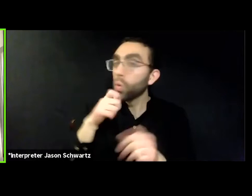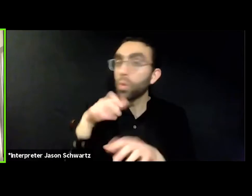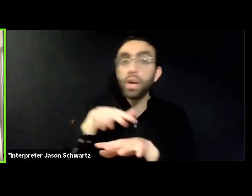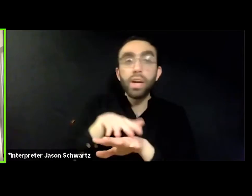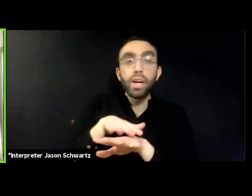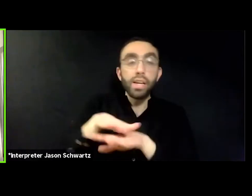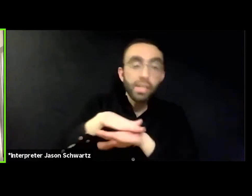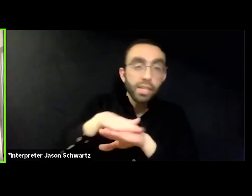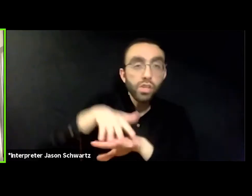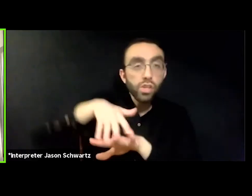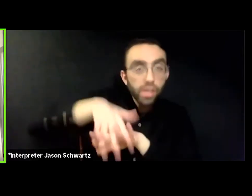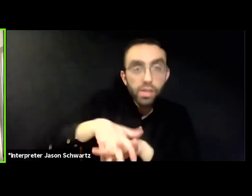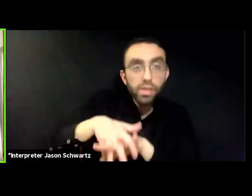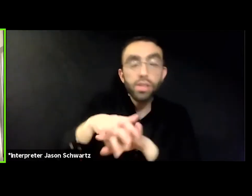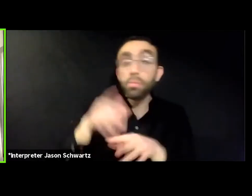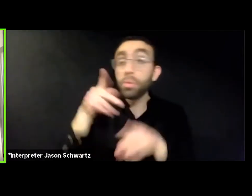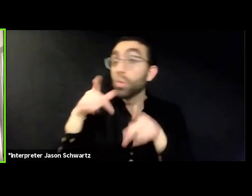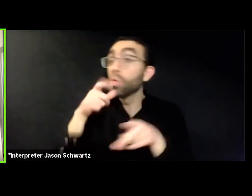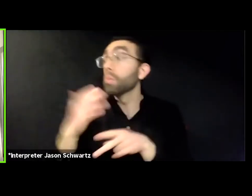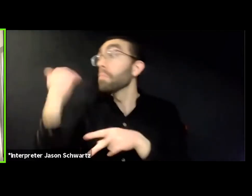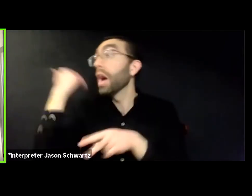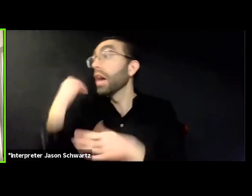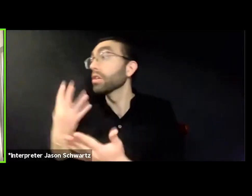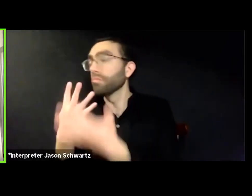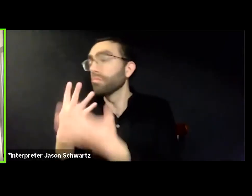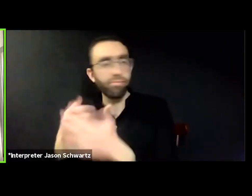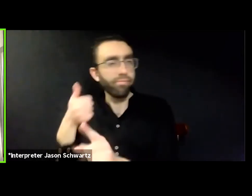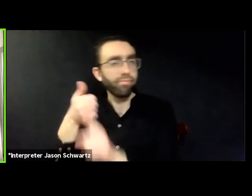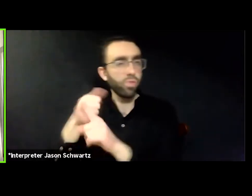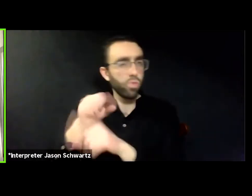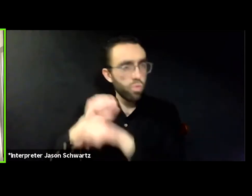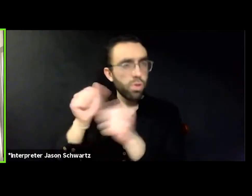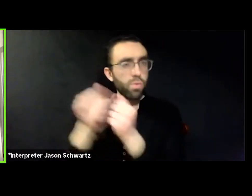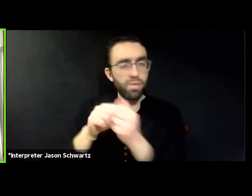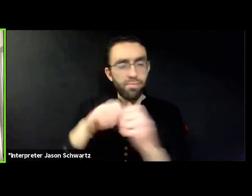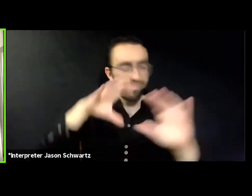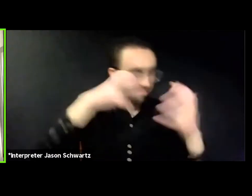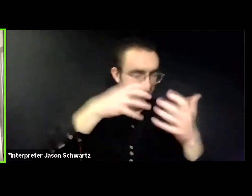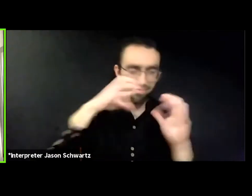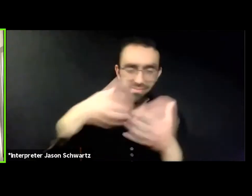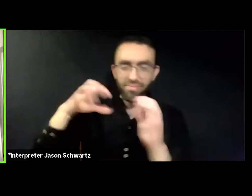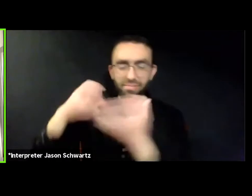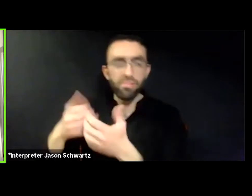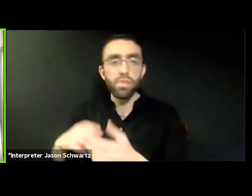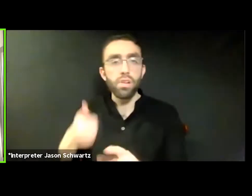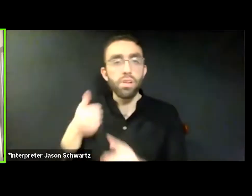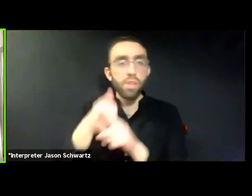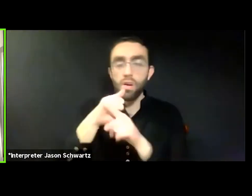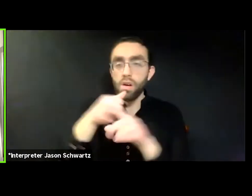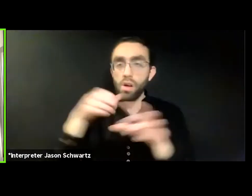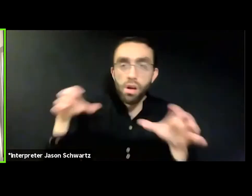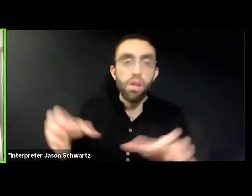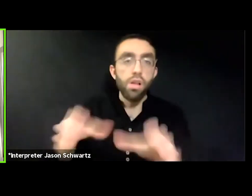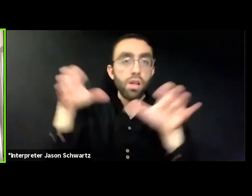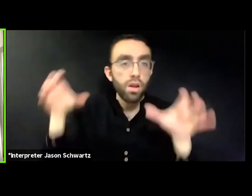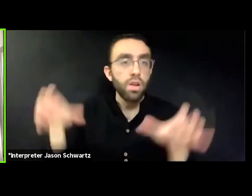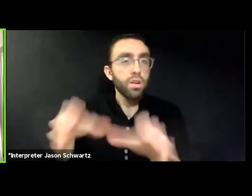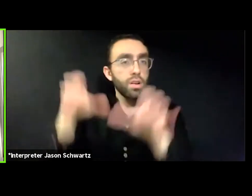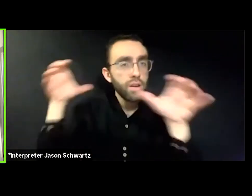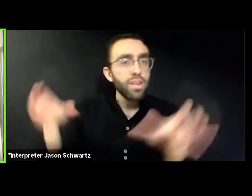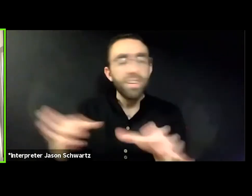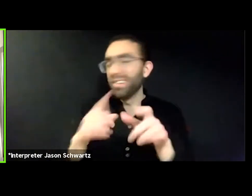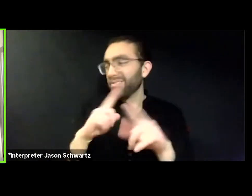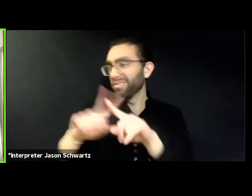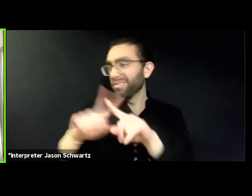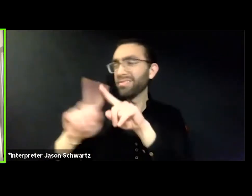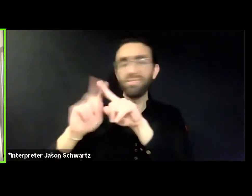formerly incarcerated inmates. Her experience has deepened her advocacy and movement building work as a radical woman in philanthropy. As